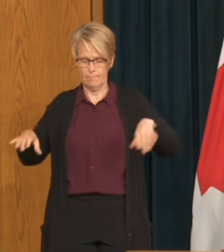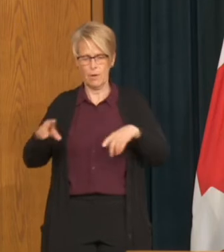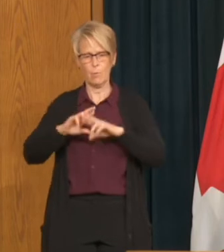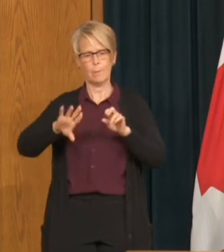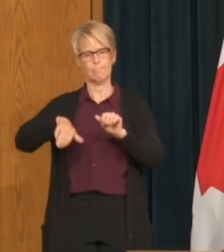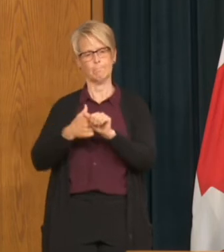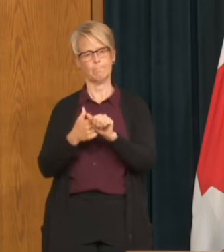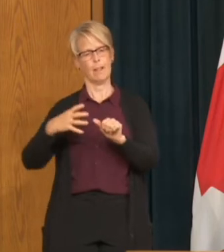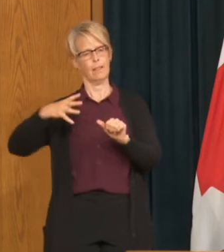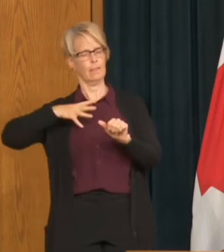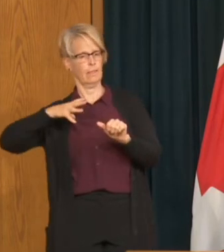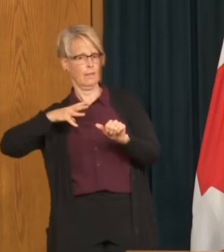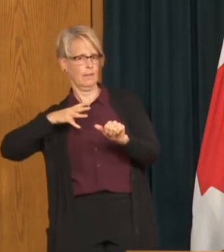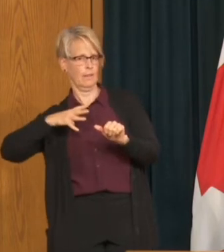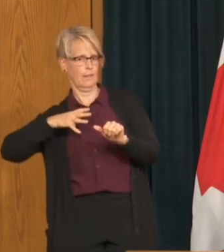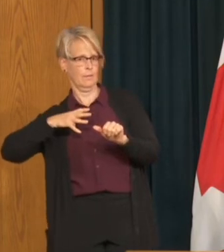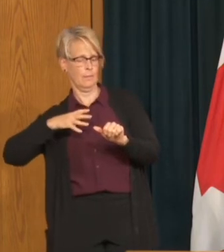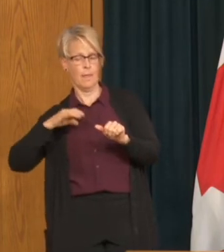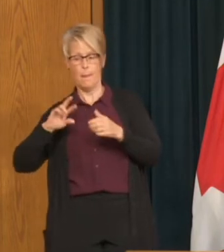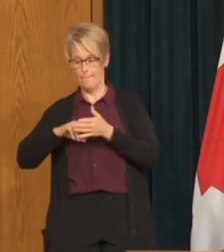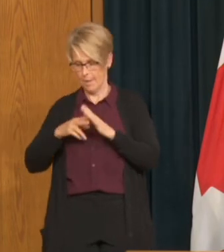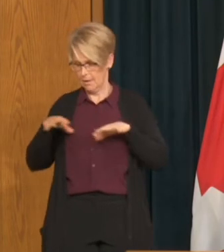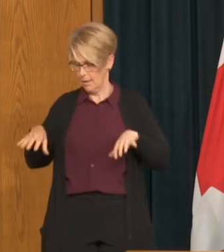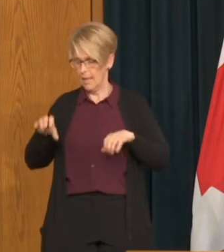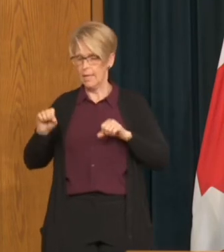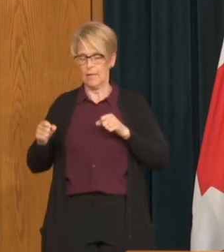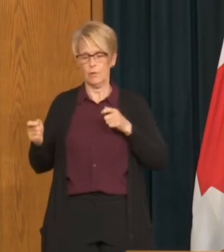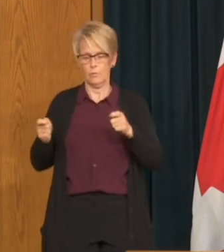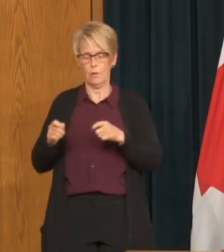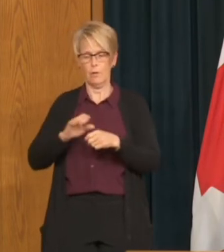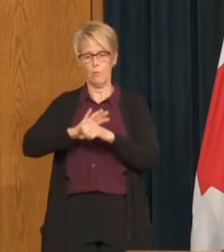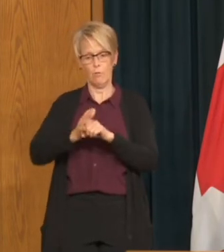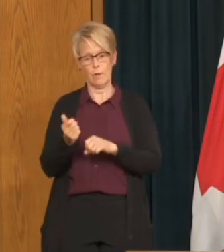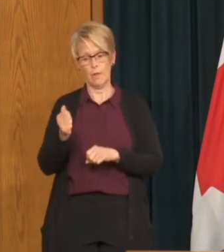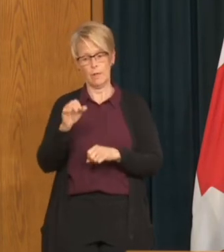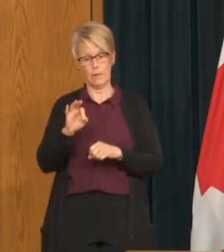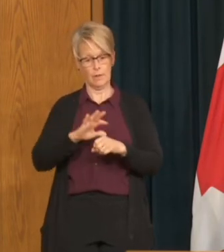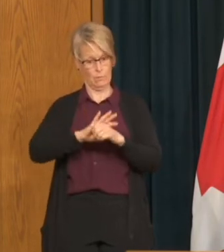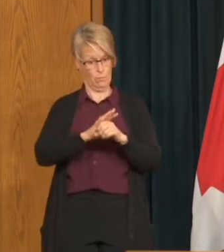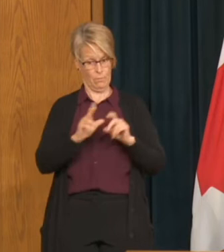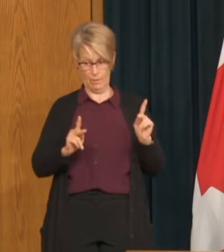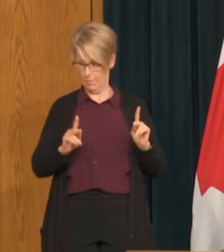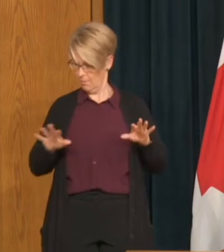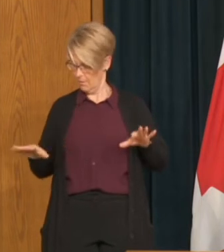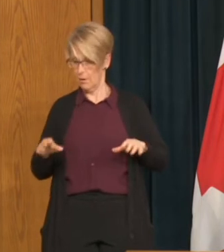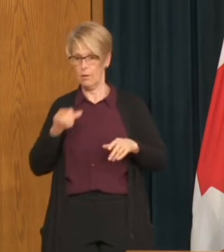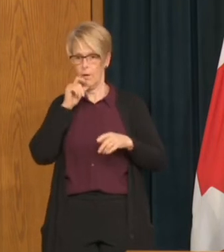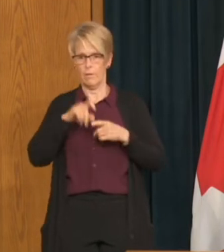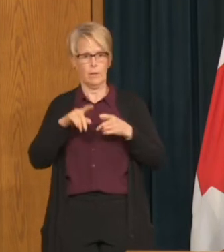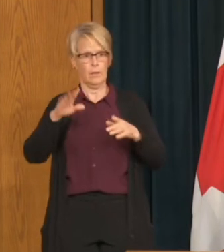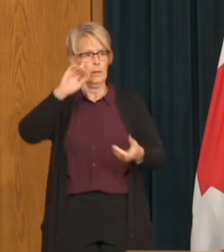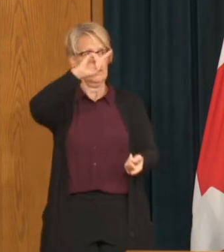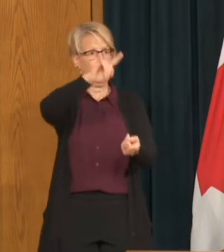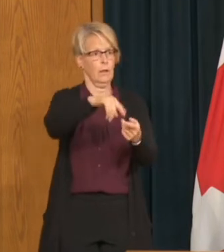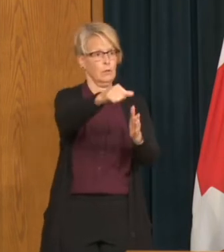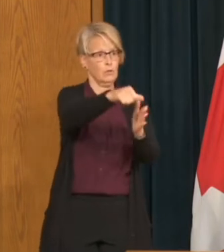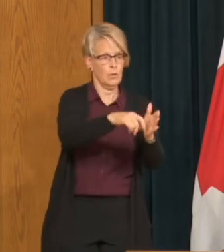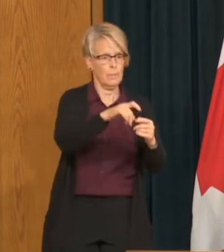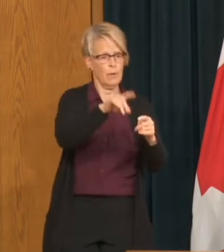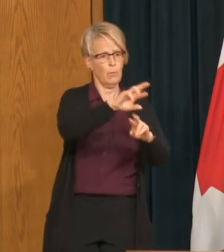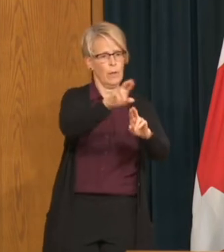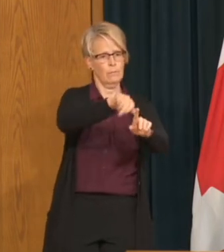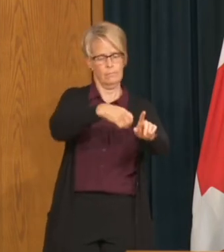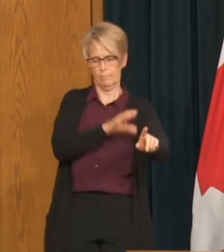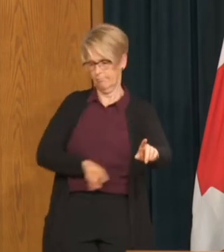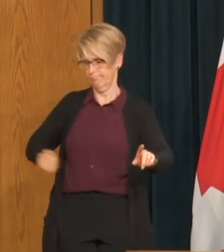insurance policy, allowing us to effectively treat COVID-19 patients without having to once again scale back on surgeries and other